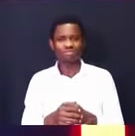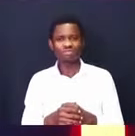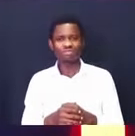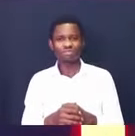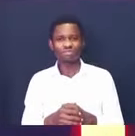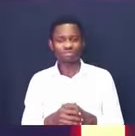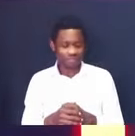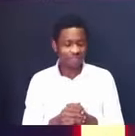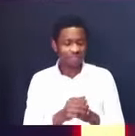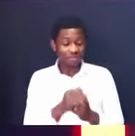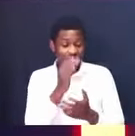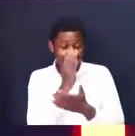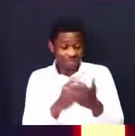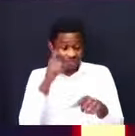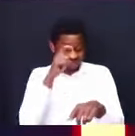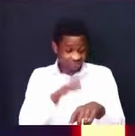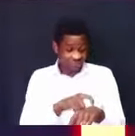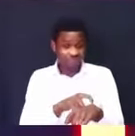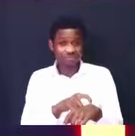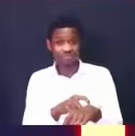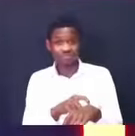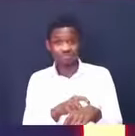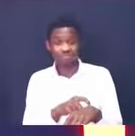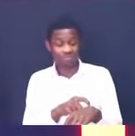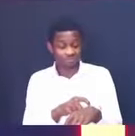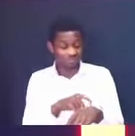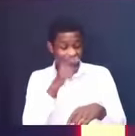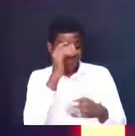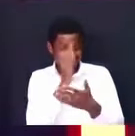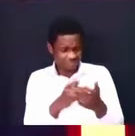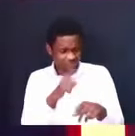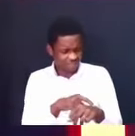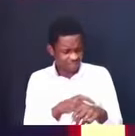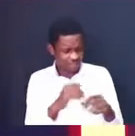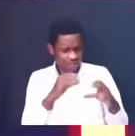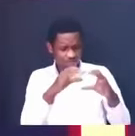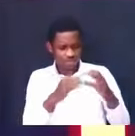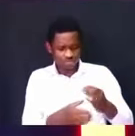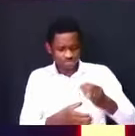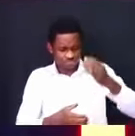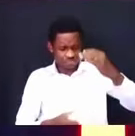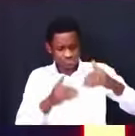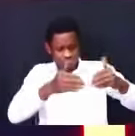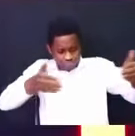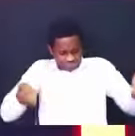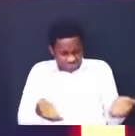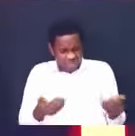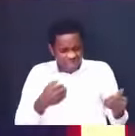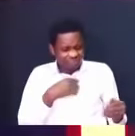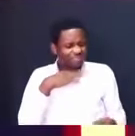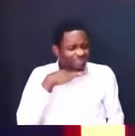the barrel is so dirty that even though you have had rain from above, you still cannot drink it. Because